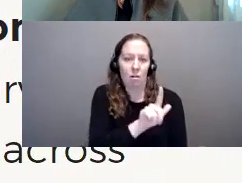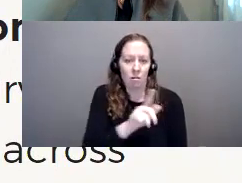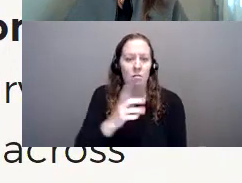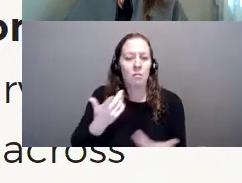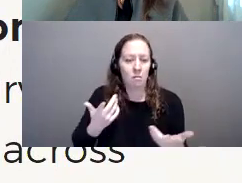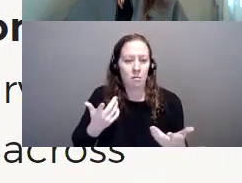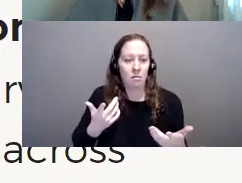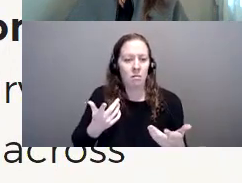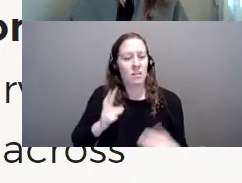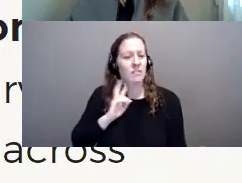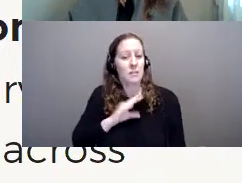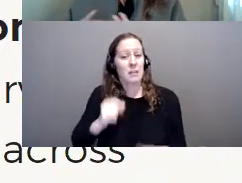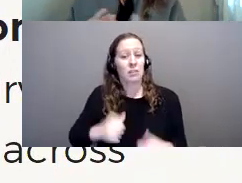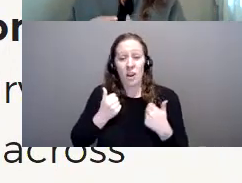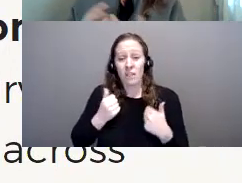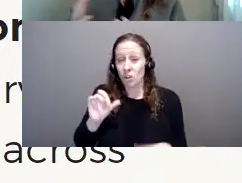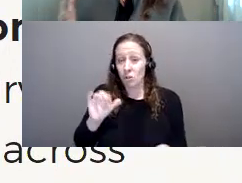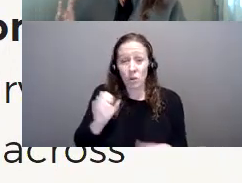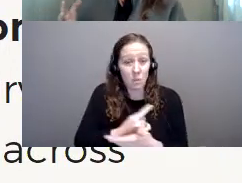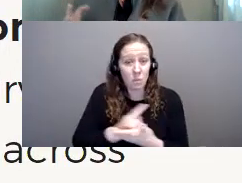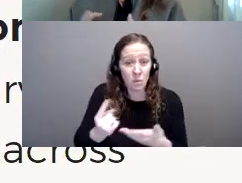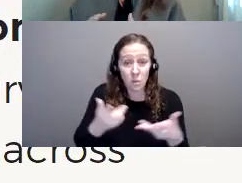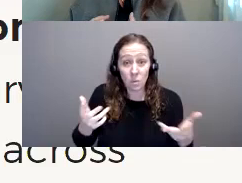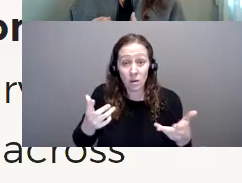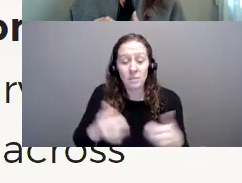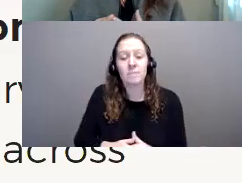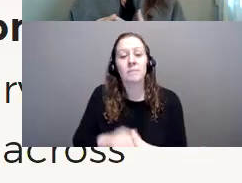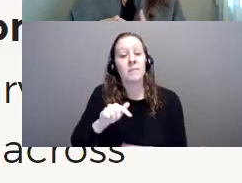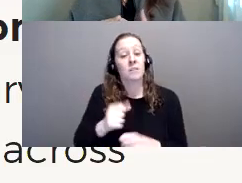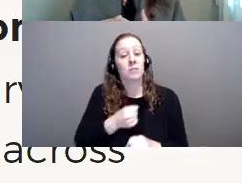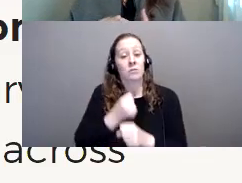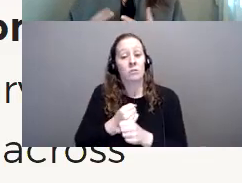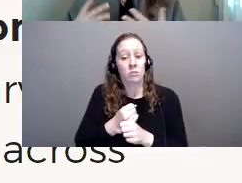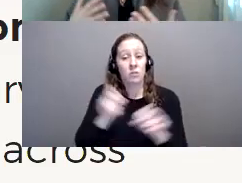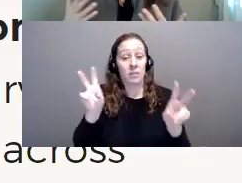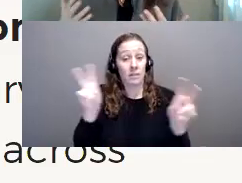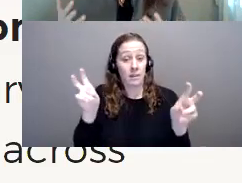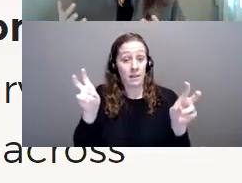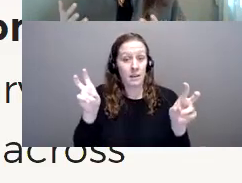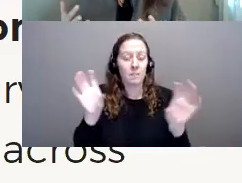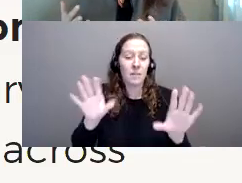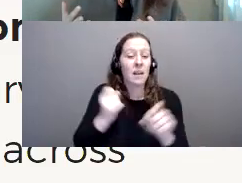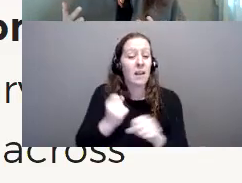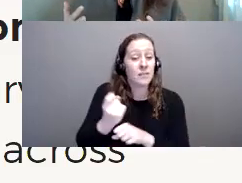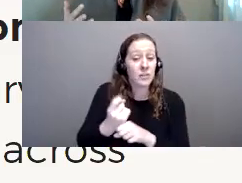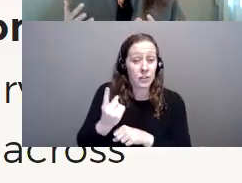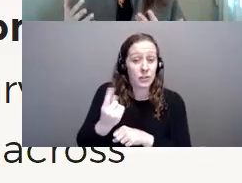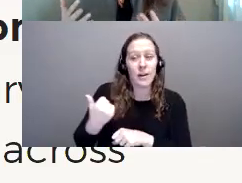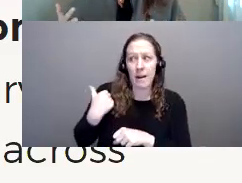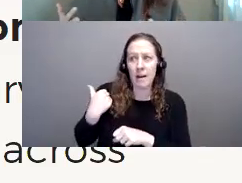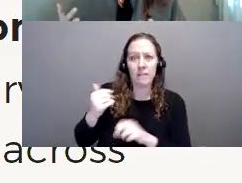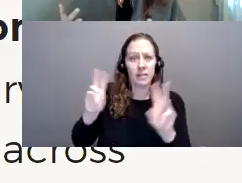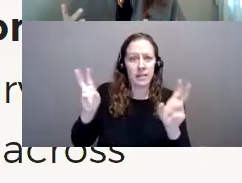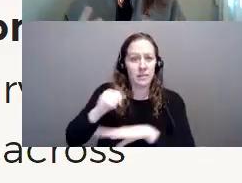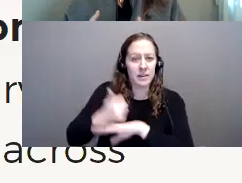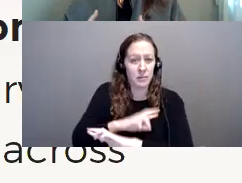and Survivors of Crime Week? This year, the theme, each year there's an established theme.